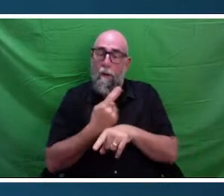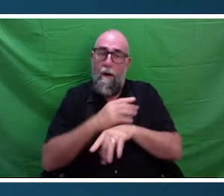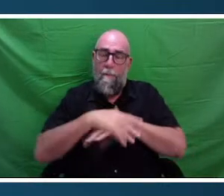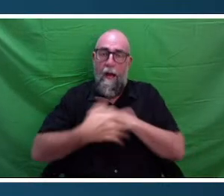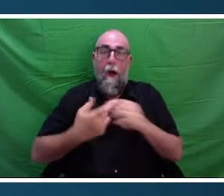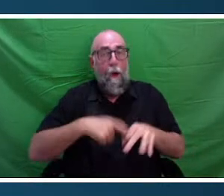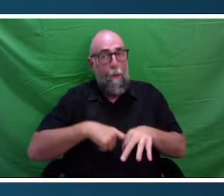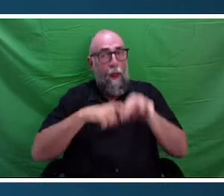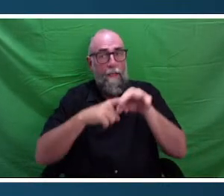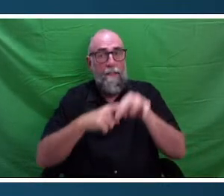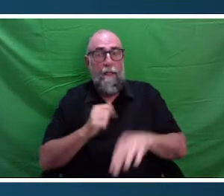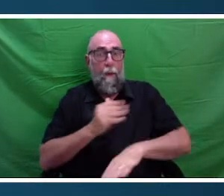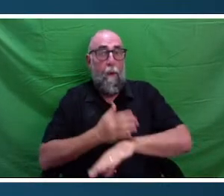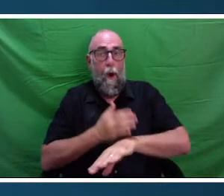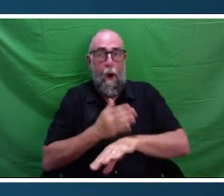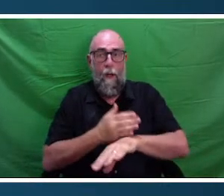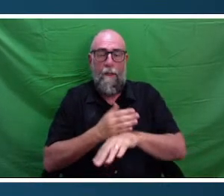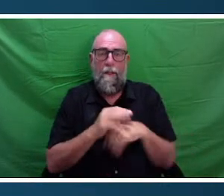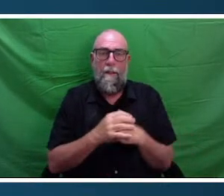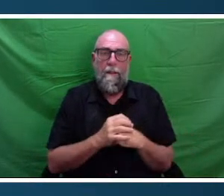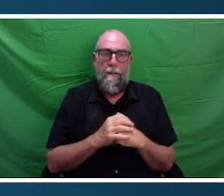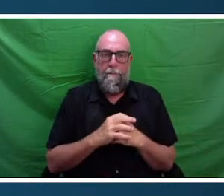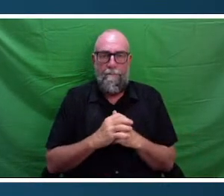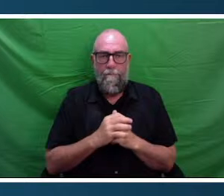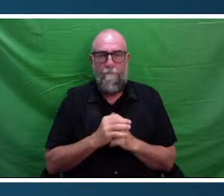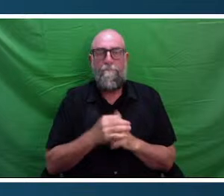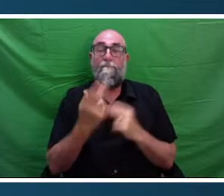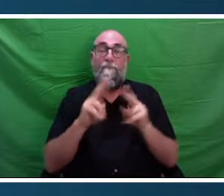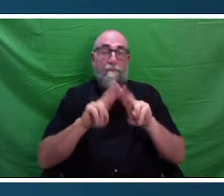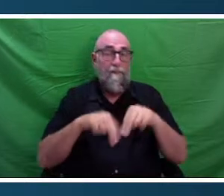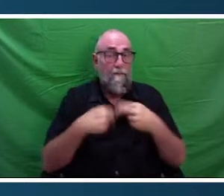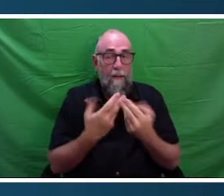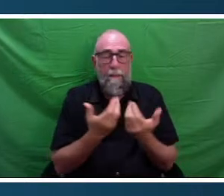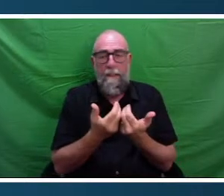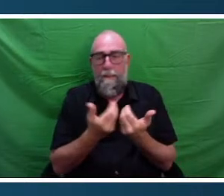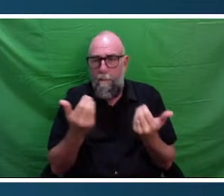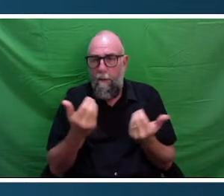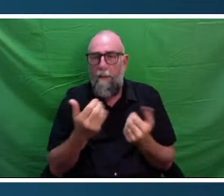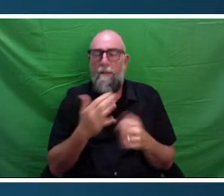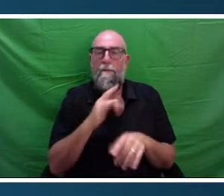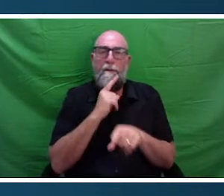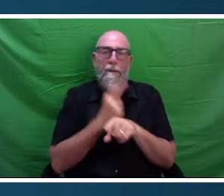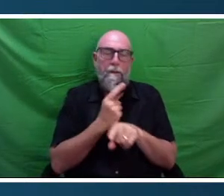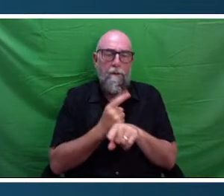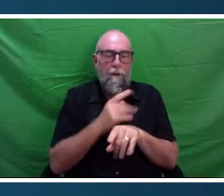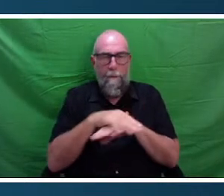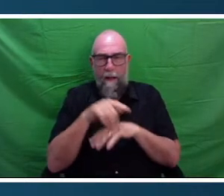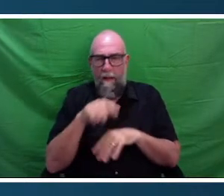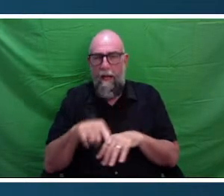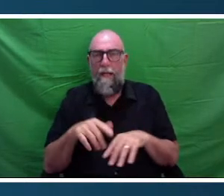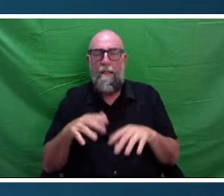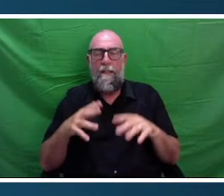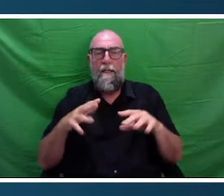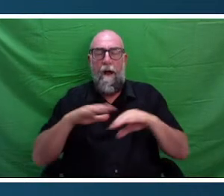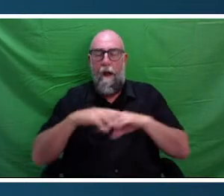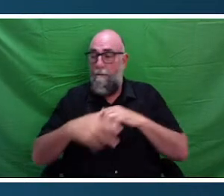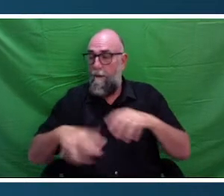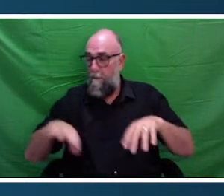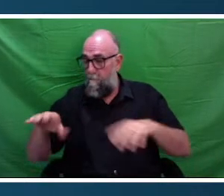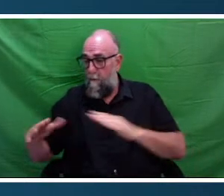well. And this, of course, relates to issues like family separation around the long stay visas and things like that, which we've been talking about for a long time on our blog.